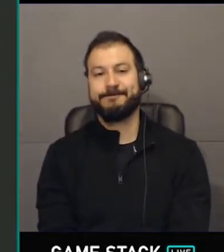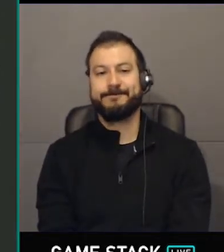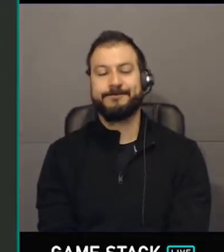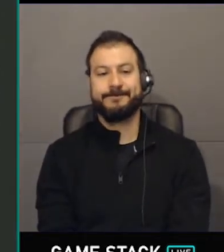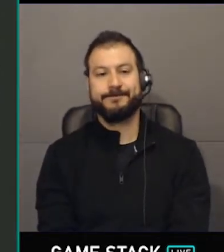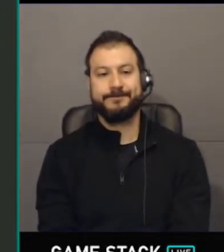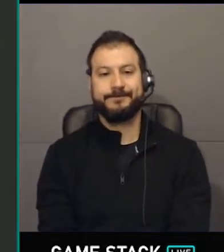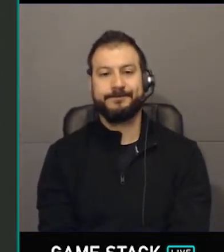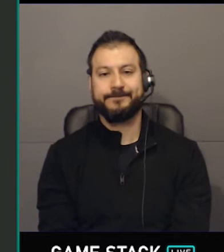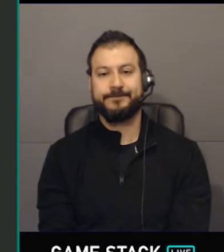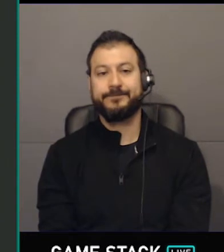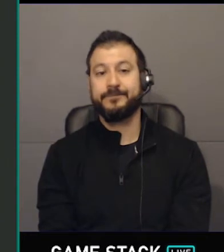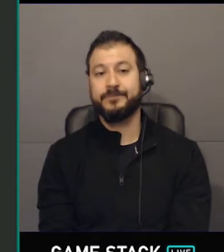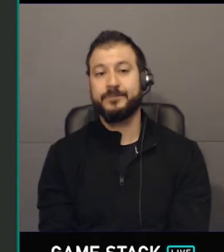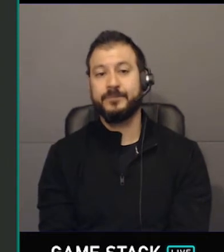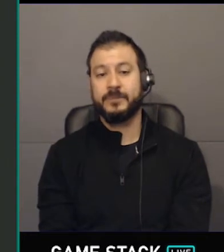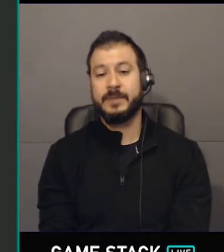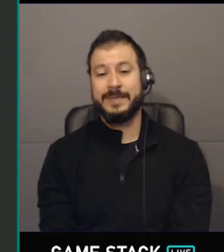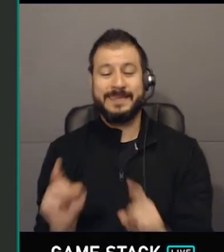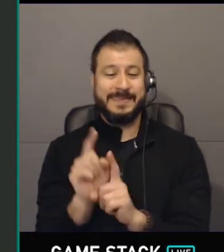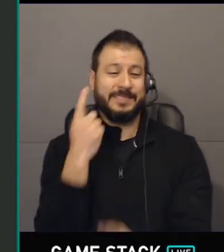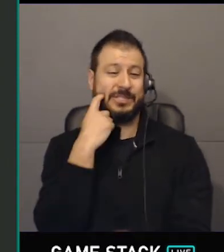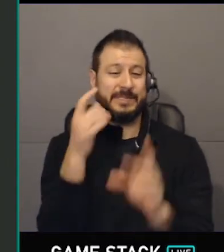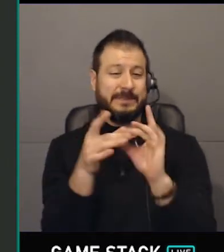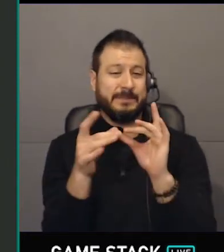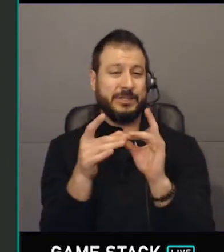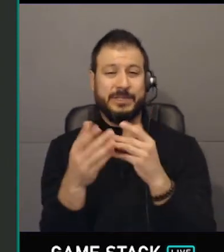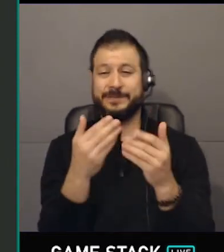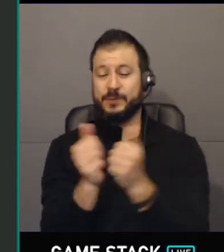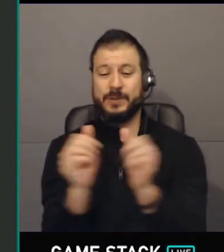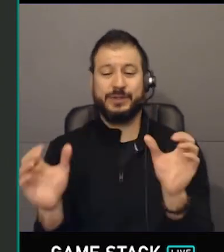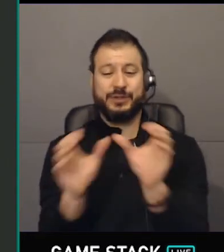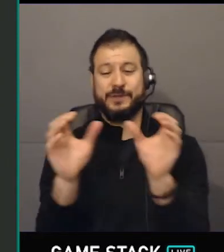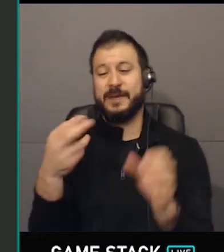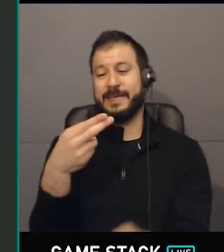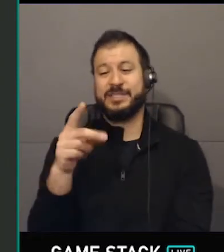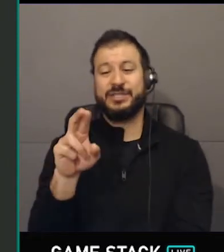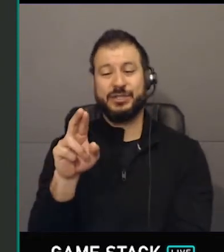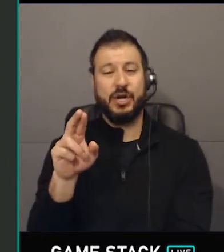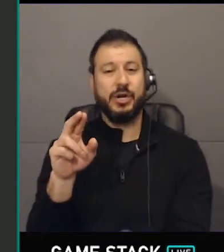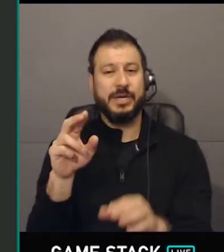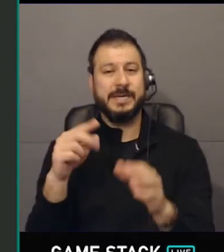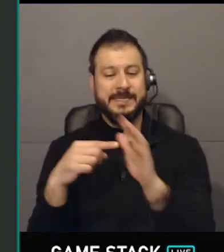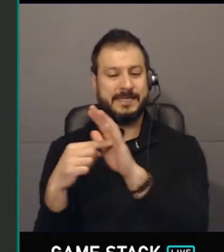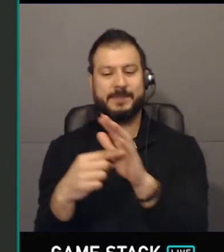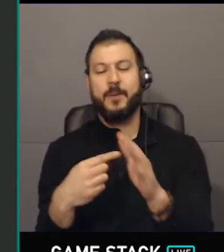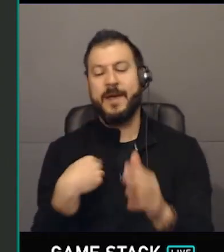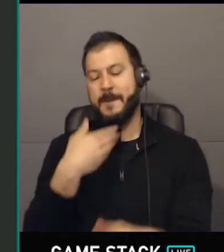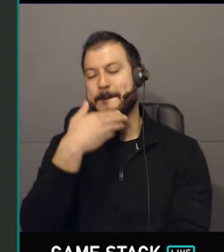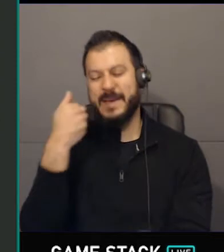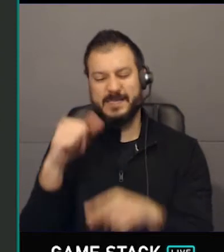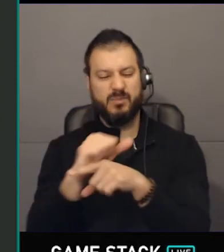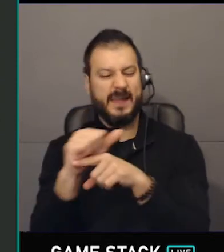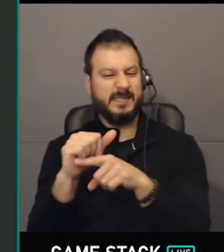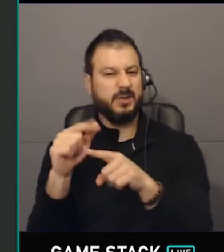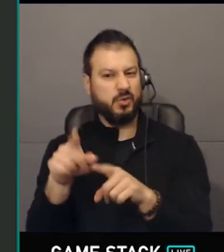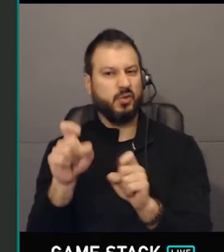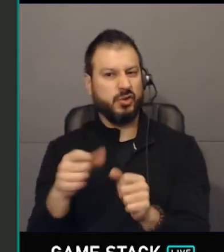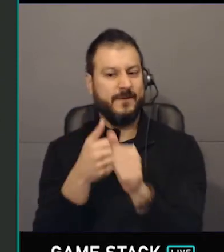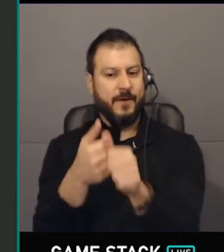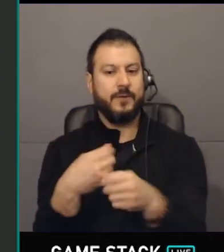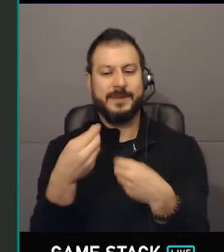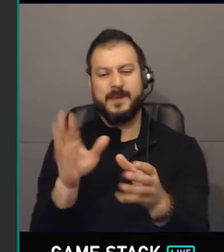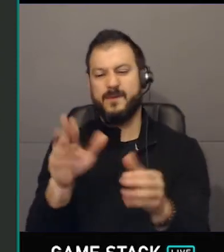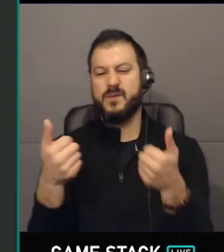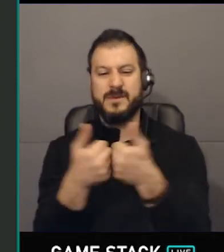All right, so as I just mentioned, even with certified HDR displays, we still have best practices you should follow to give your HDR game the best